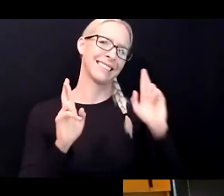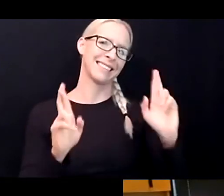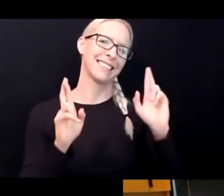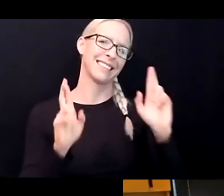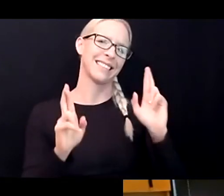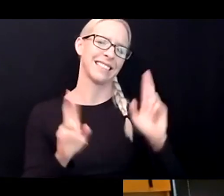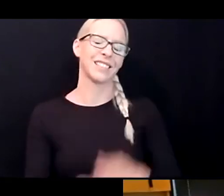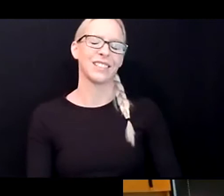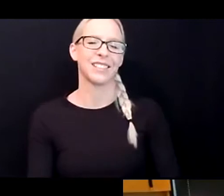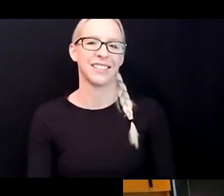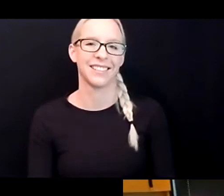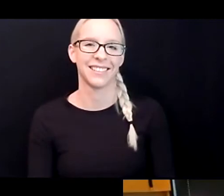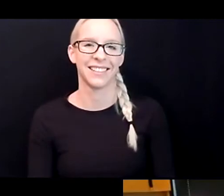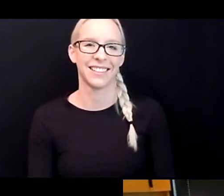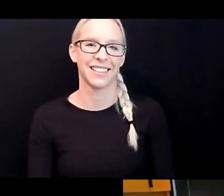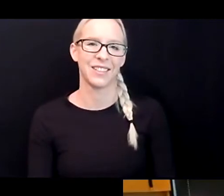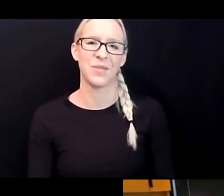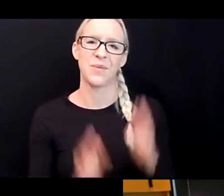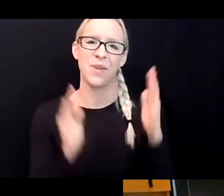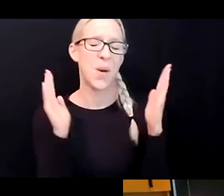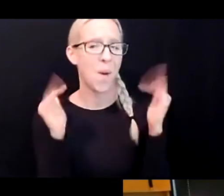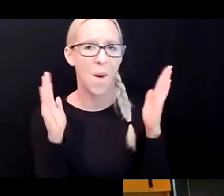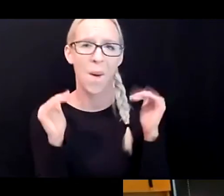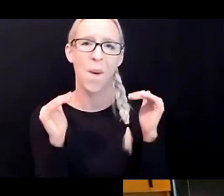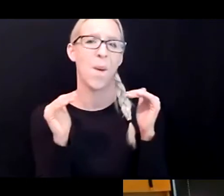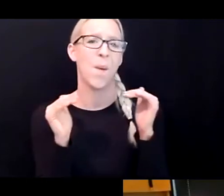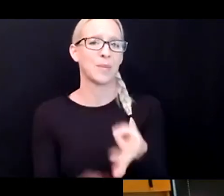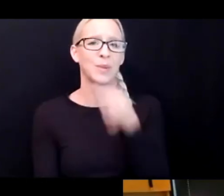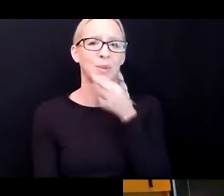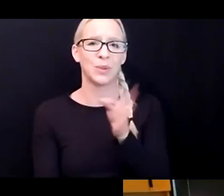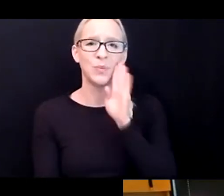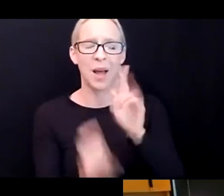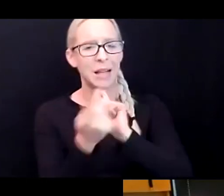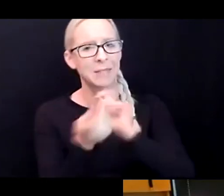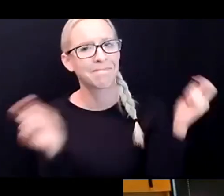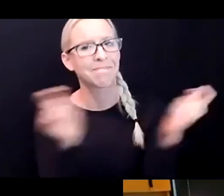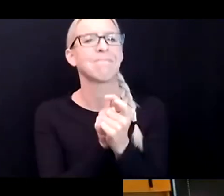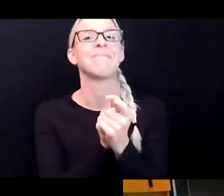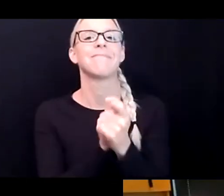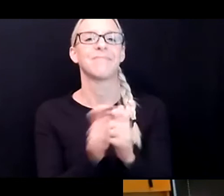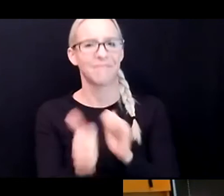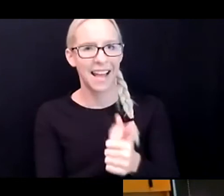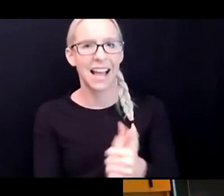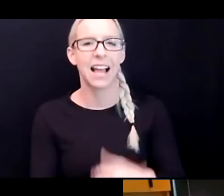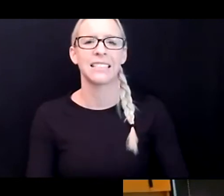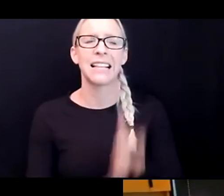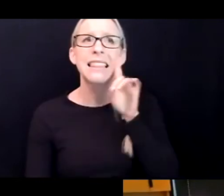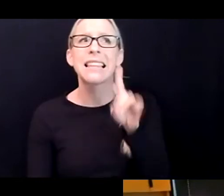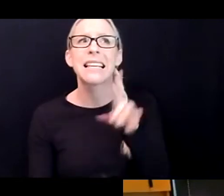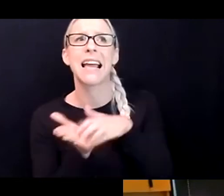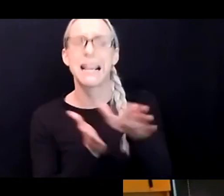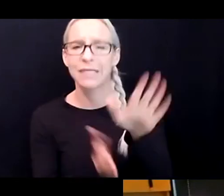and toes crossed that this does come to fruition, because I think they're estimating that about 6 to 8 million